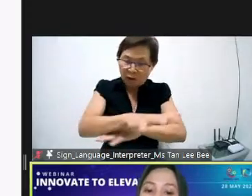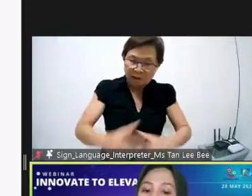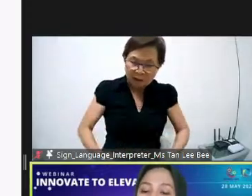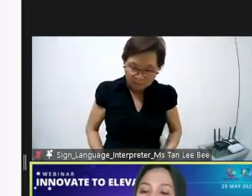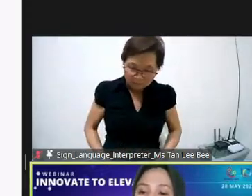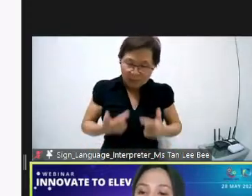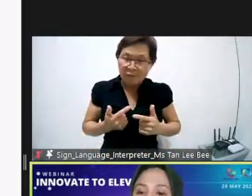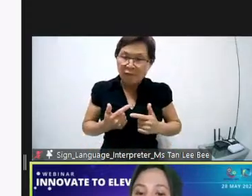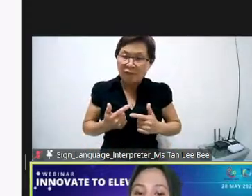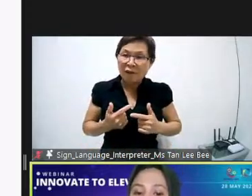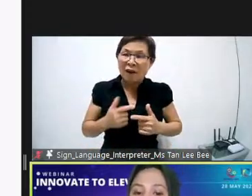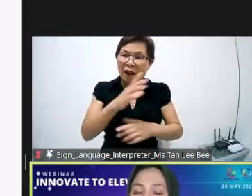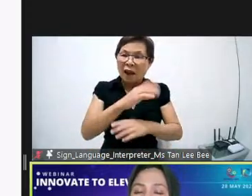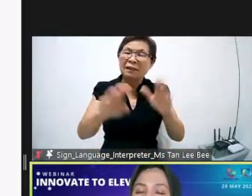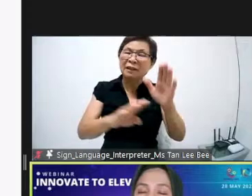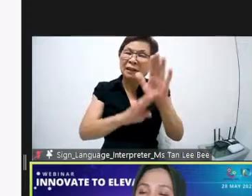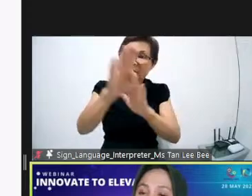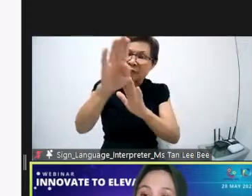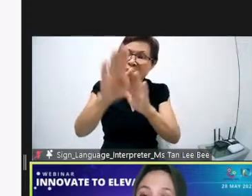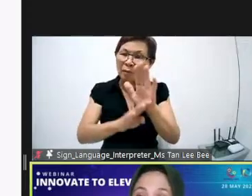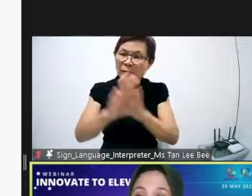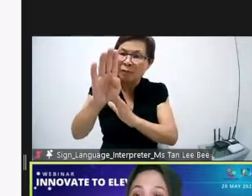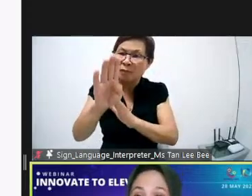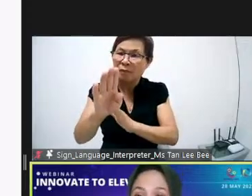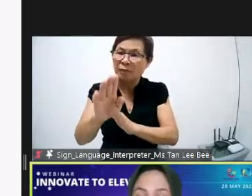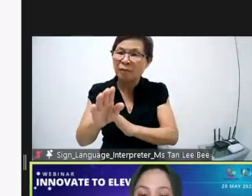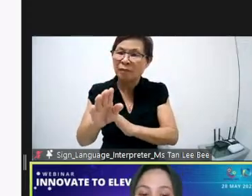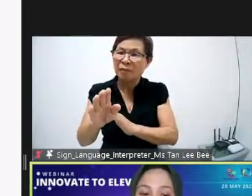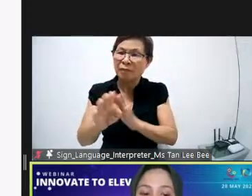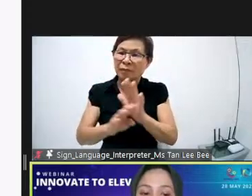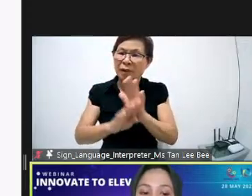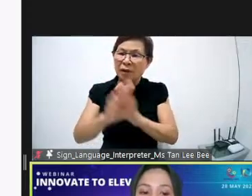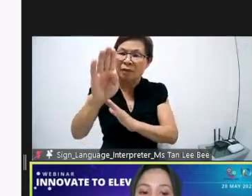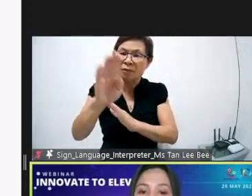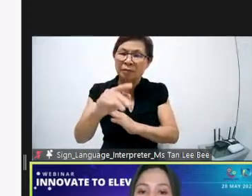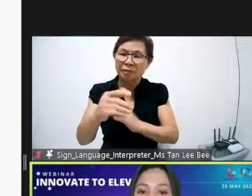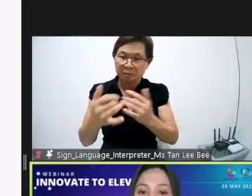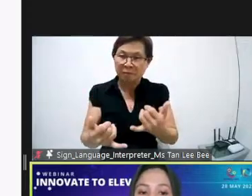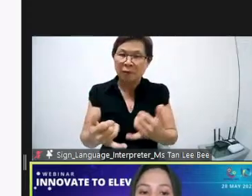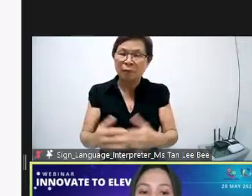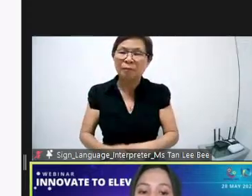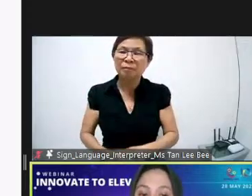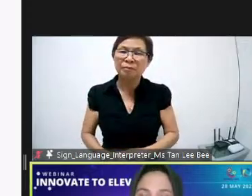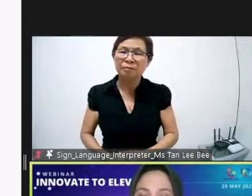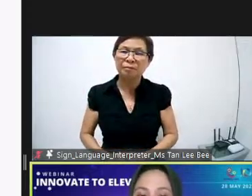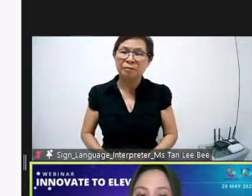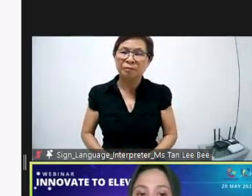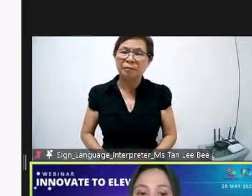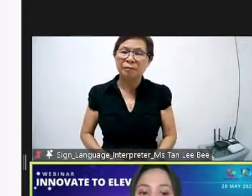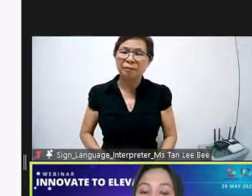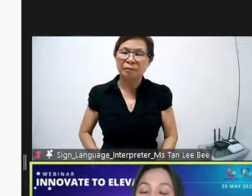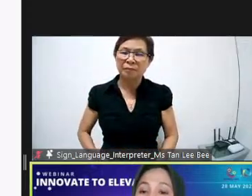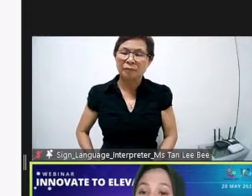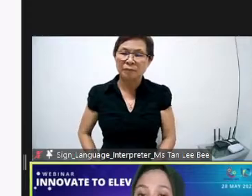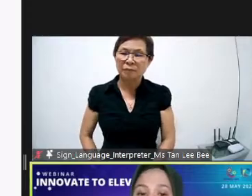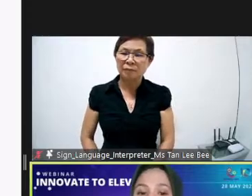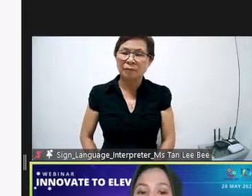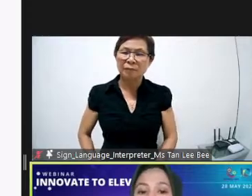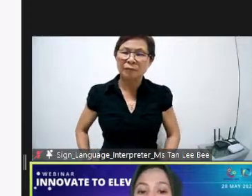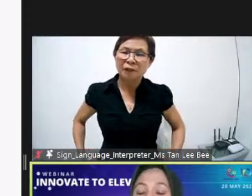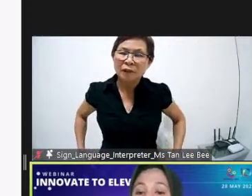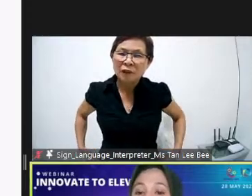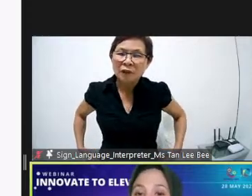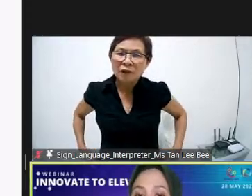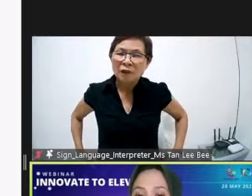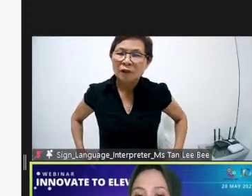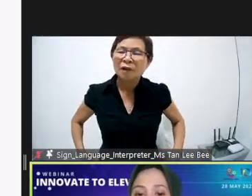and development of the modern era. The third is a change in